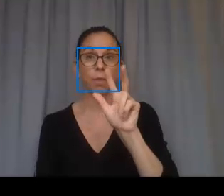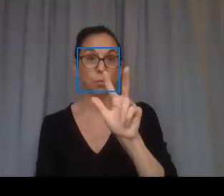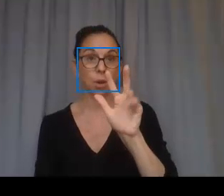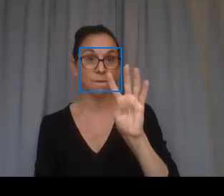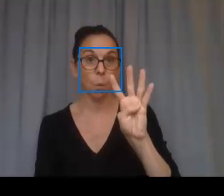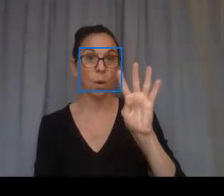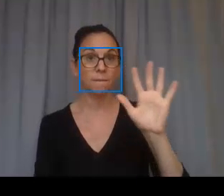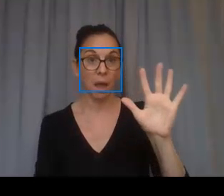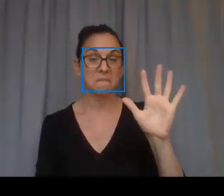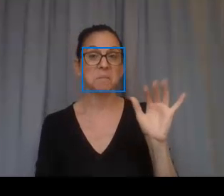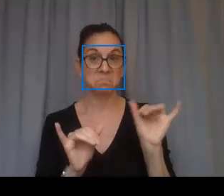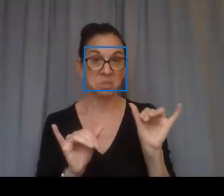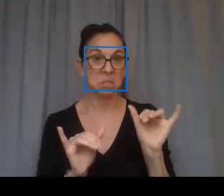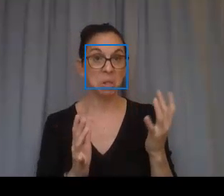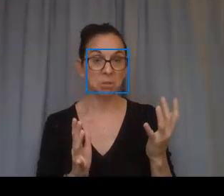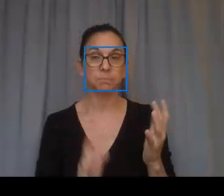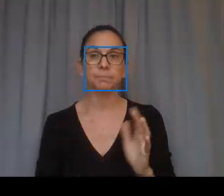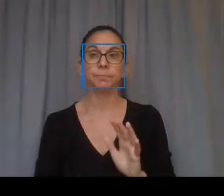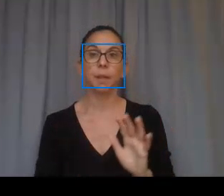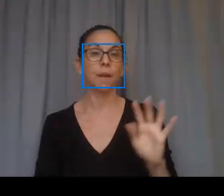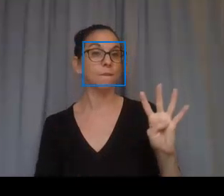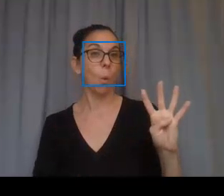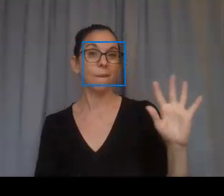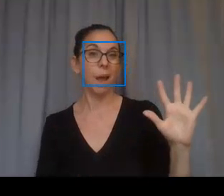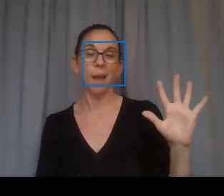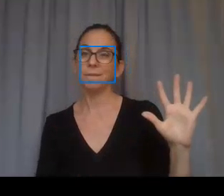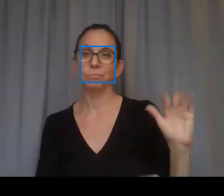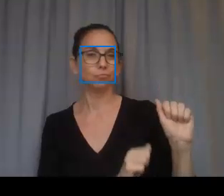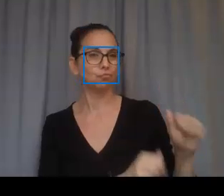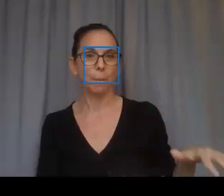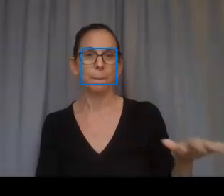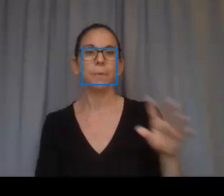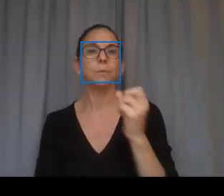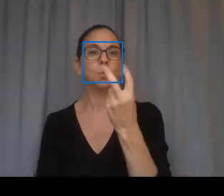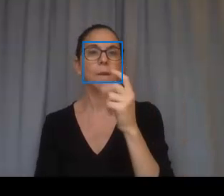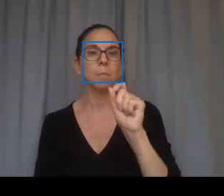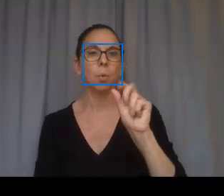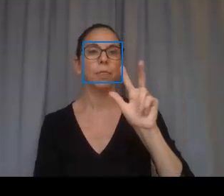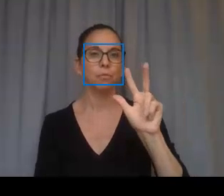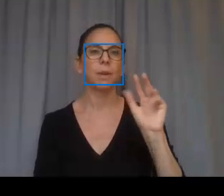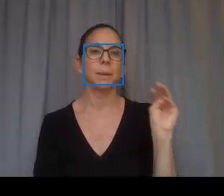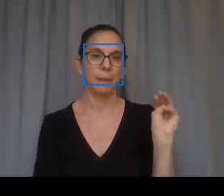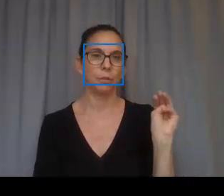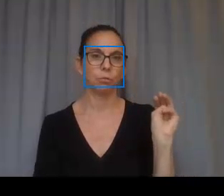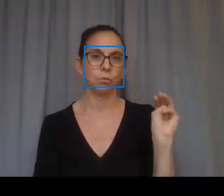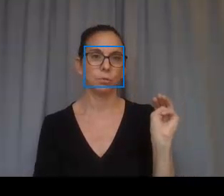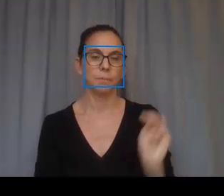12.345, similarly, drop that 4.5, 12.3 meters in this case.